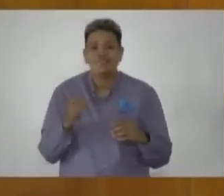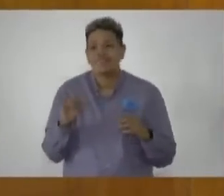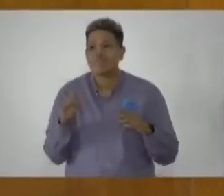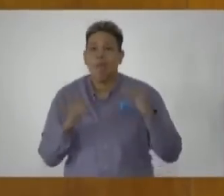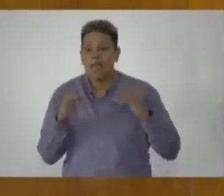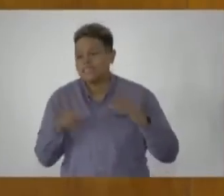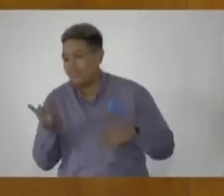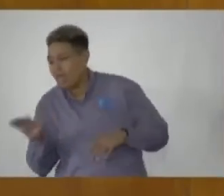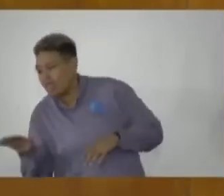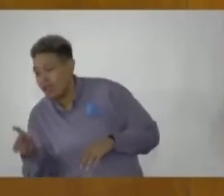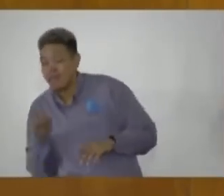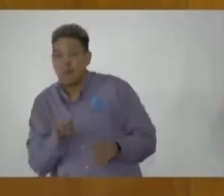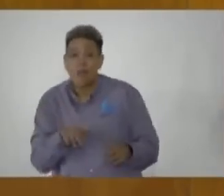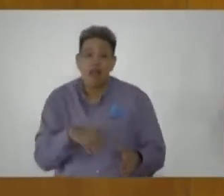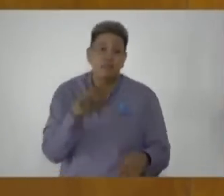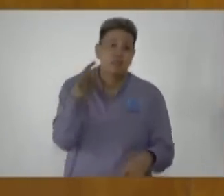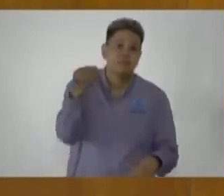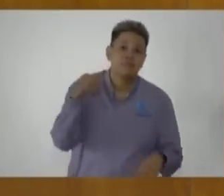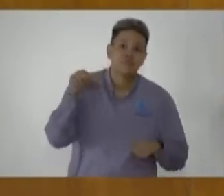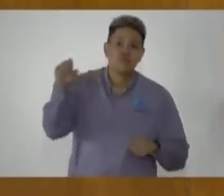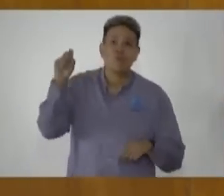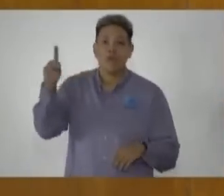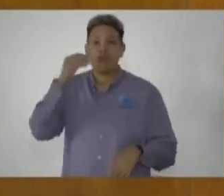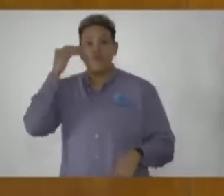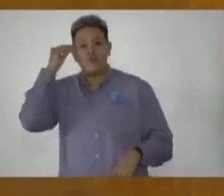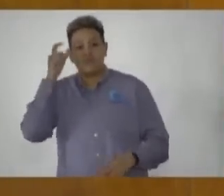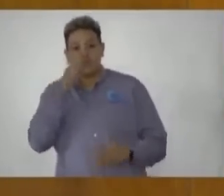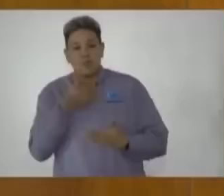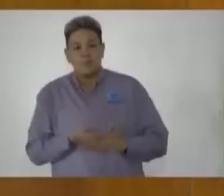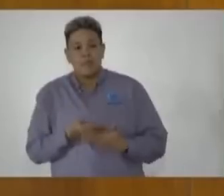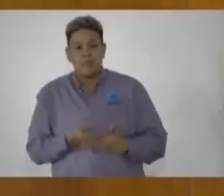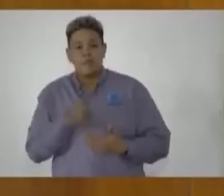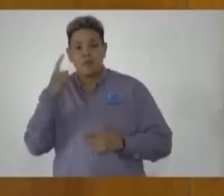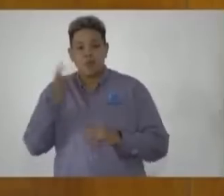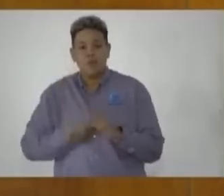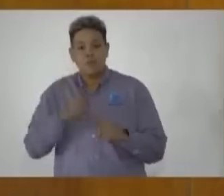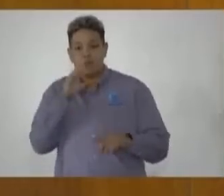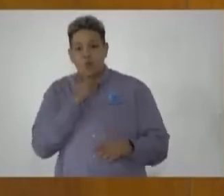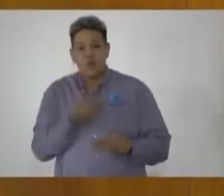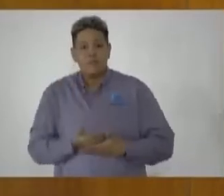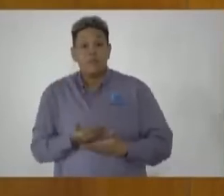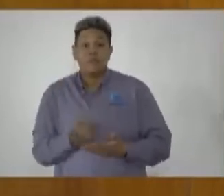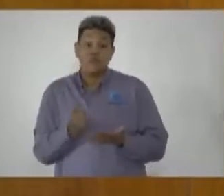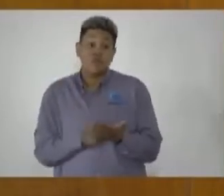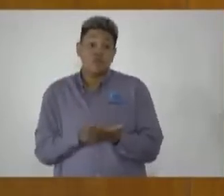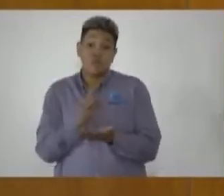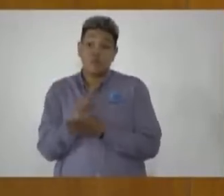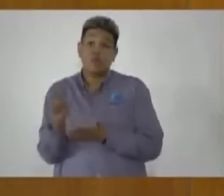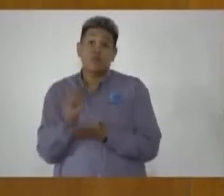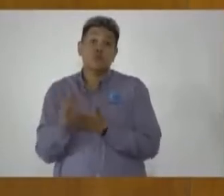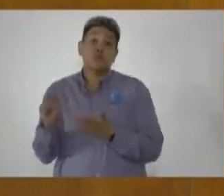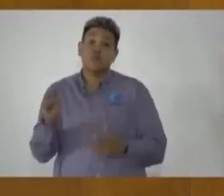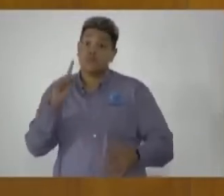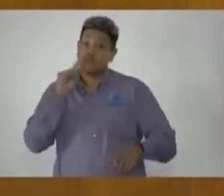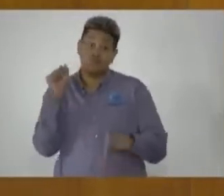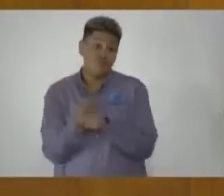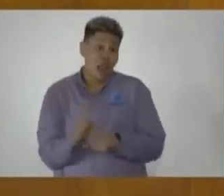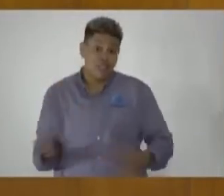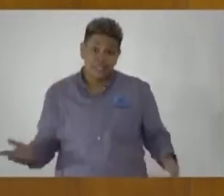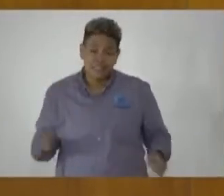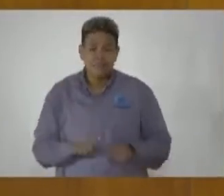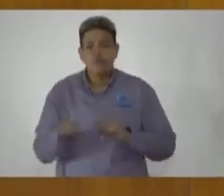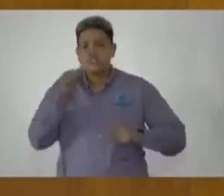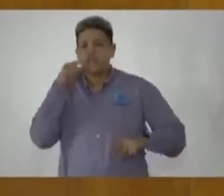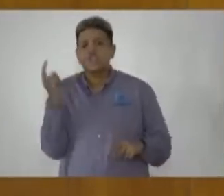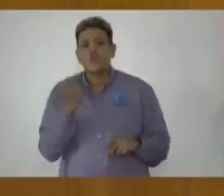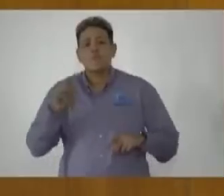parliament, play your role, and then run back home to baby. 1-month-old baby, weeks even. It is the reality. But this is not something